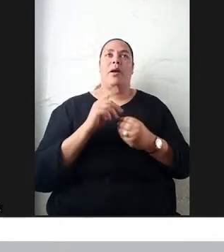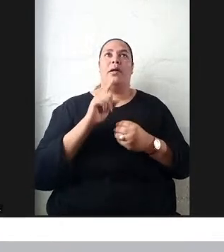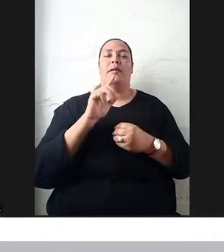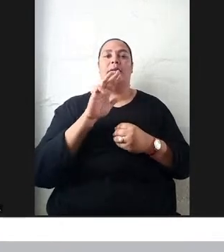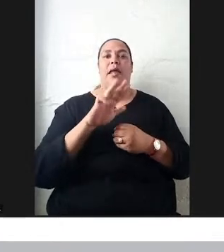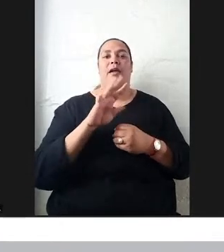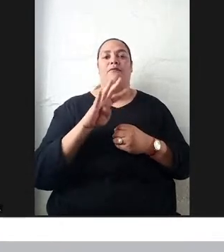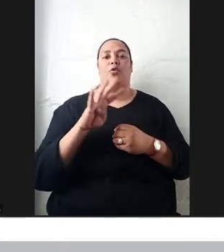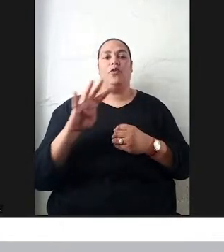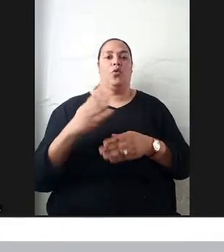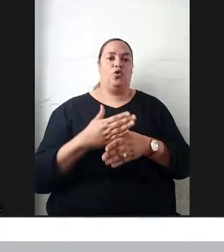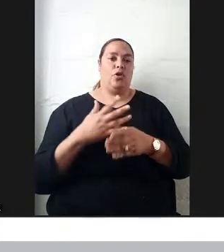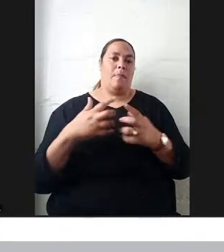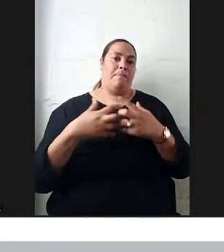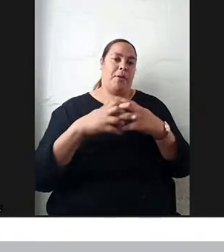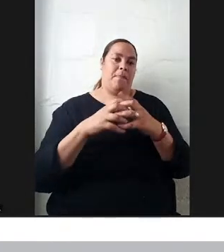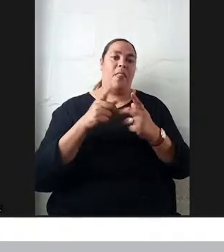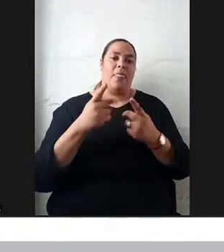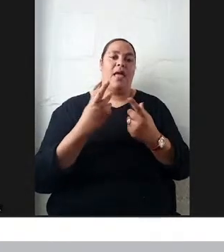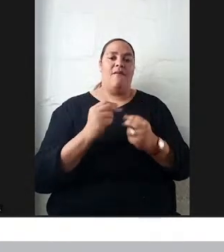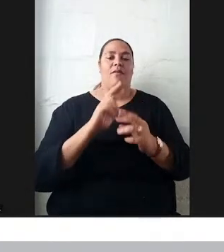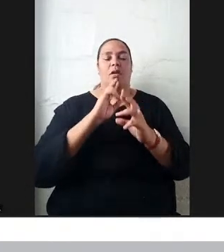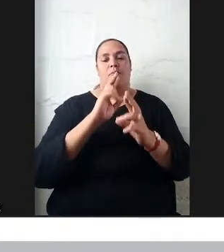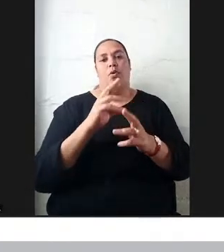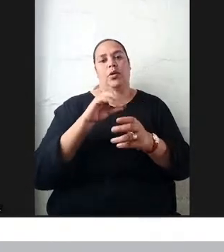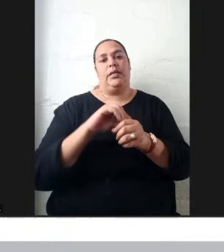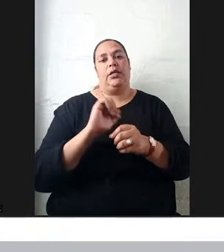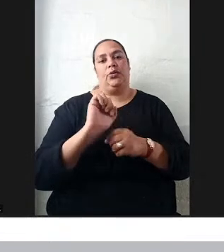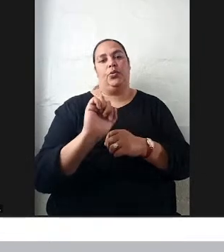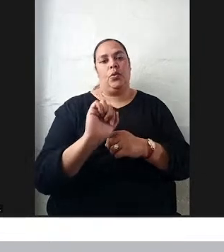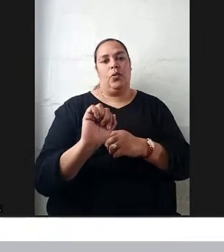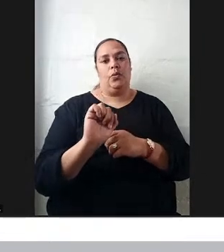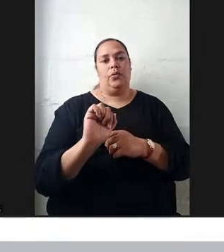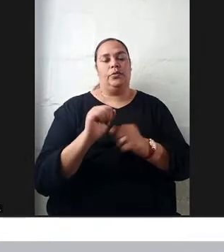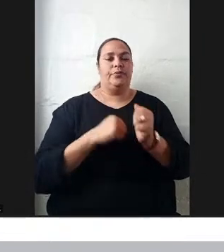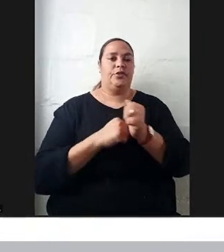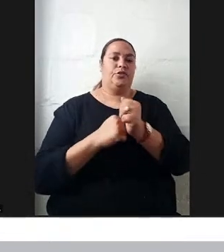jobs. They do report on that in the strategic plan